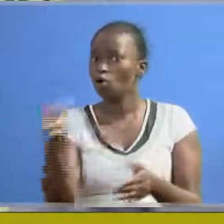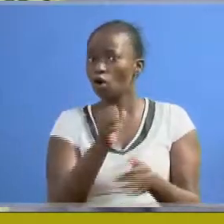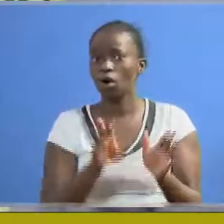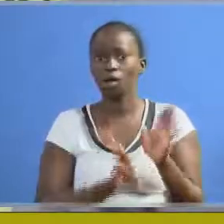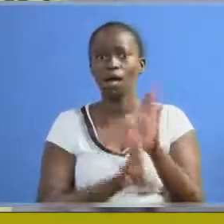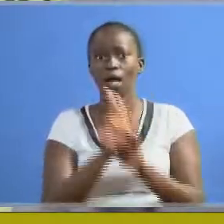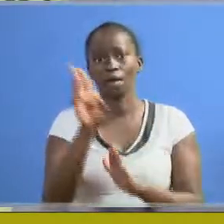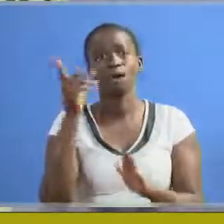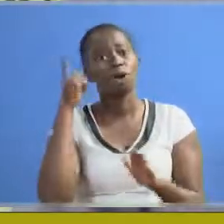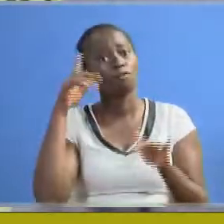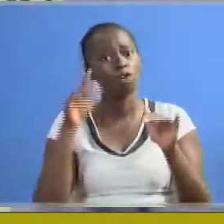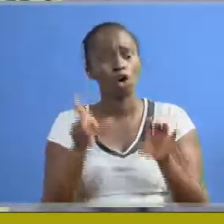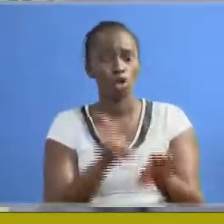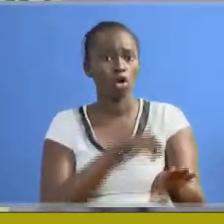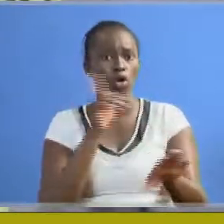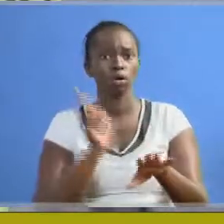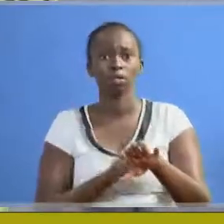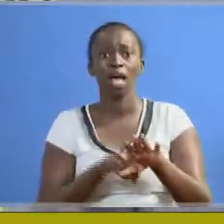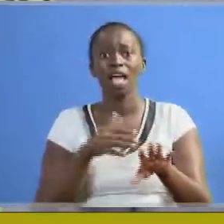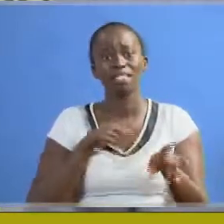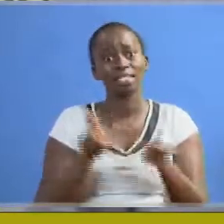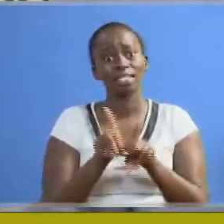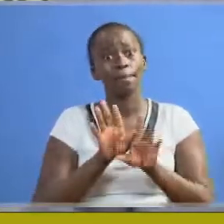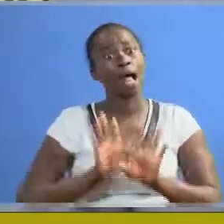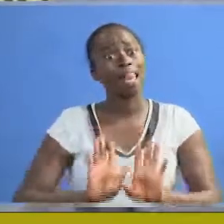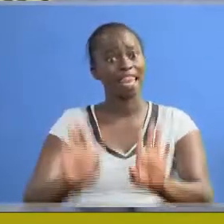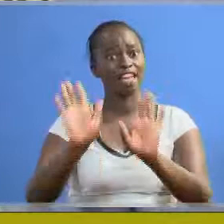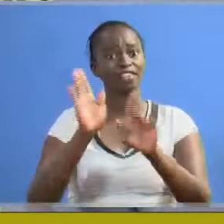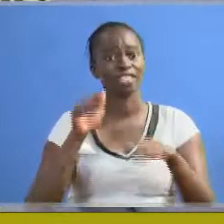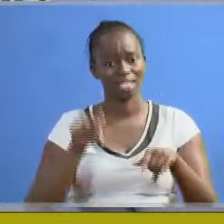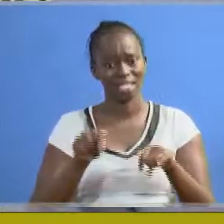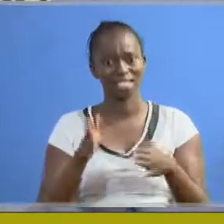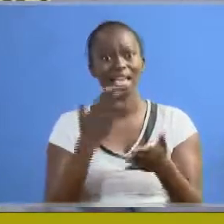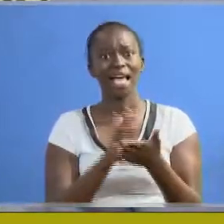say that for a long time we've just been left this sector to